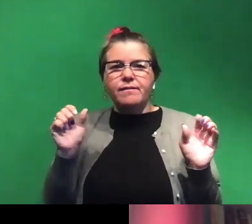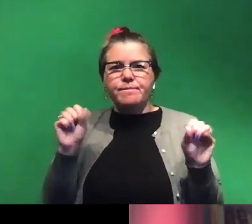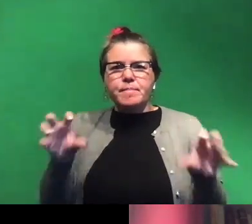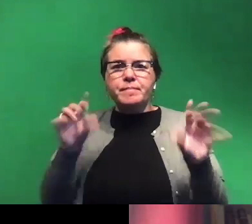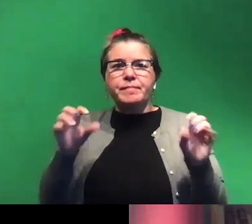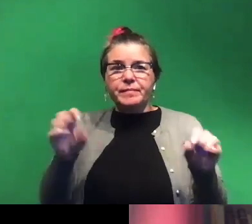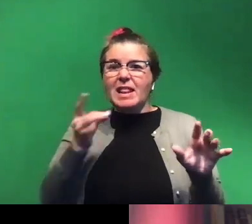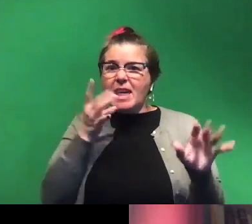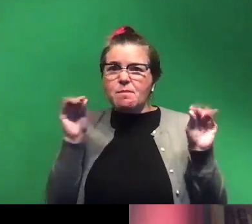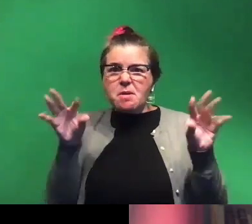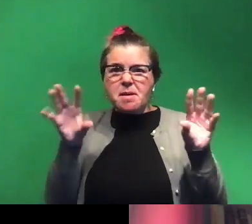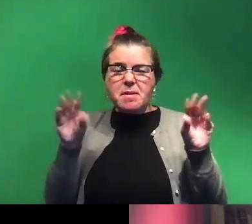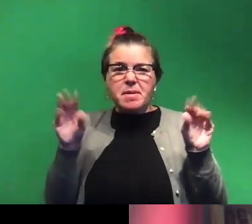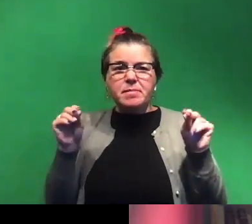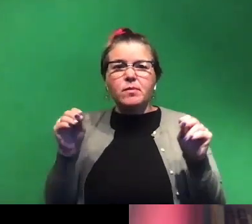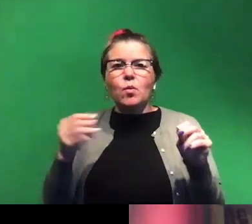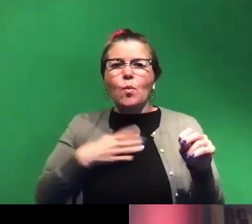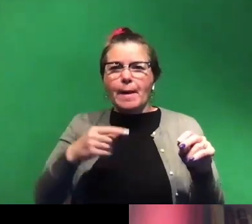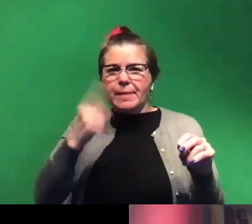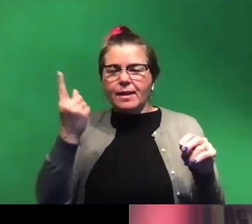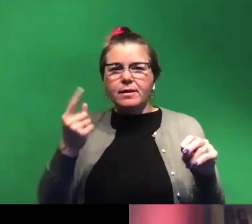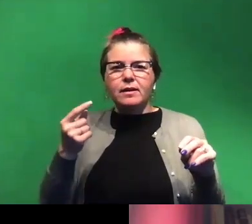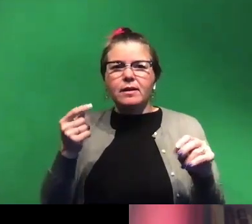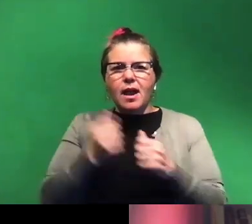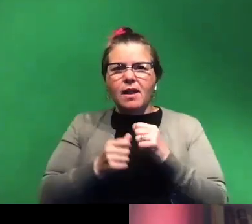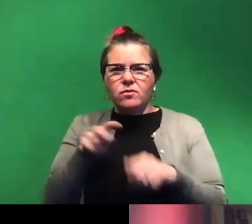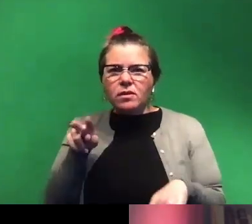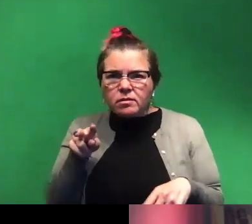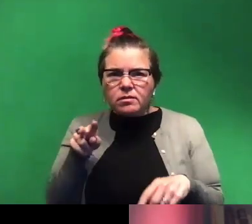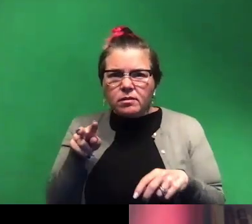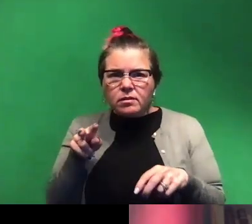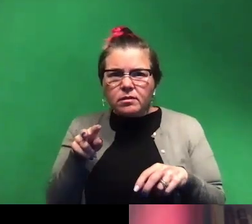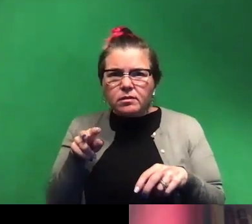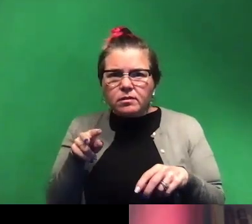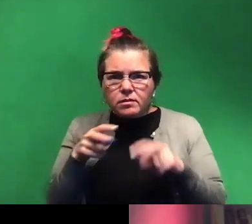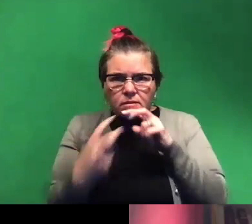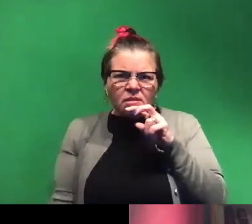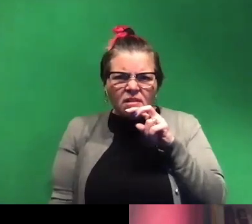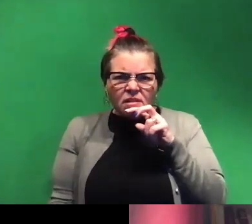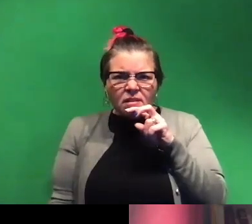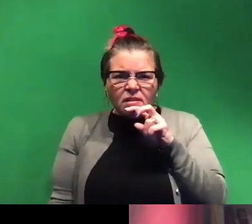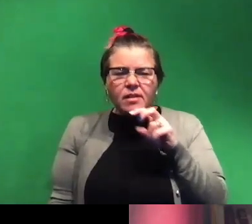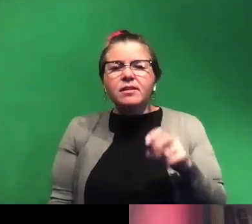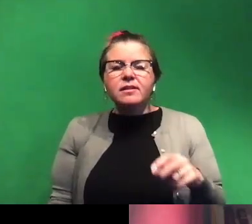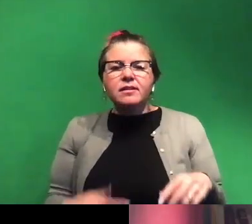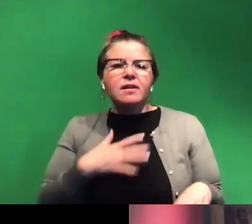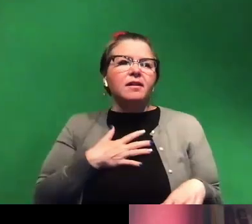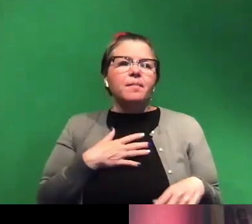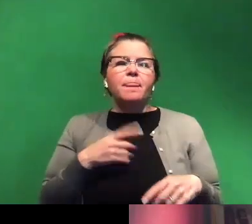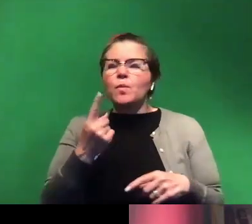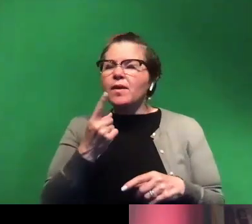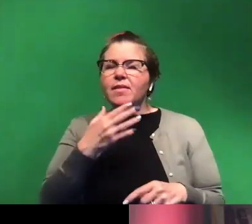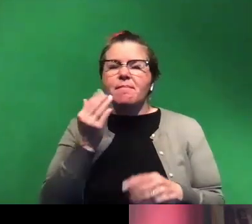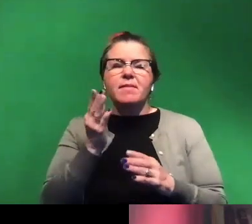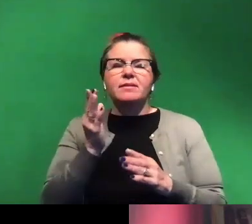like bam bam bam bam bam with like white and black, and everybody in the audience just like gasped and and it's like one of the best parts I think of